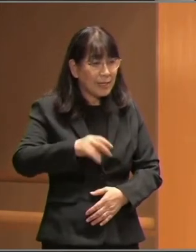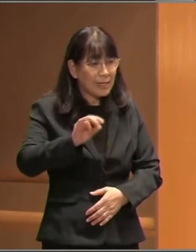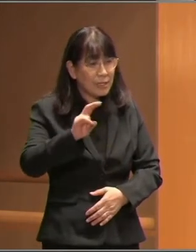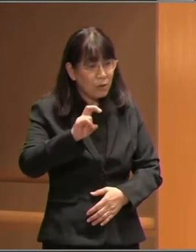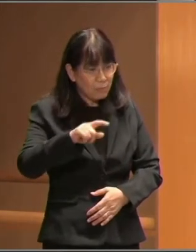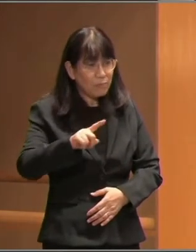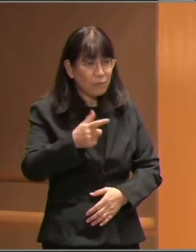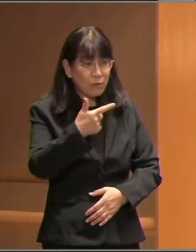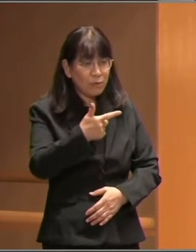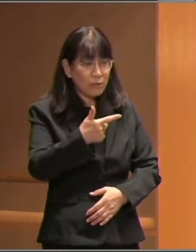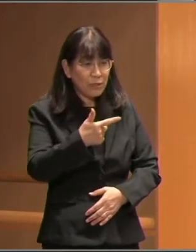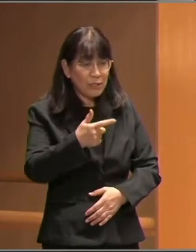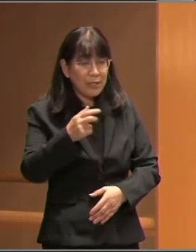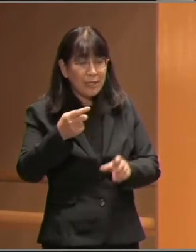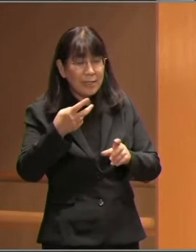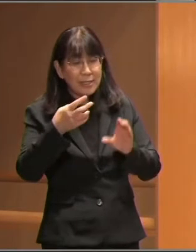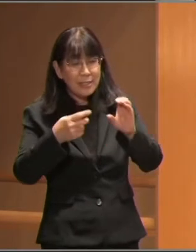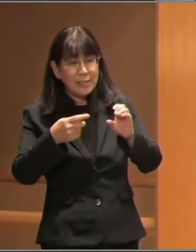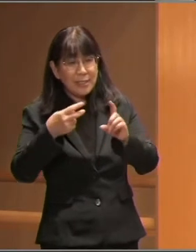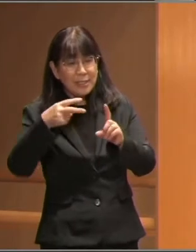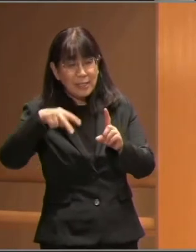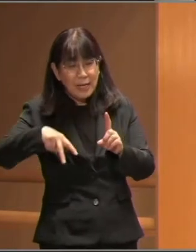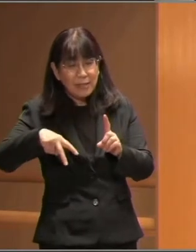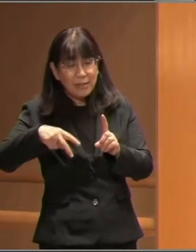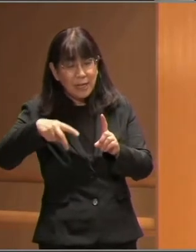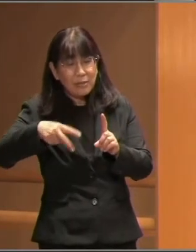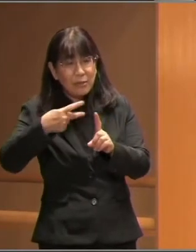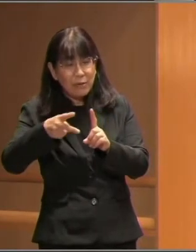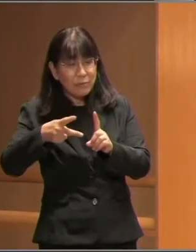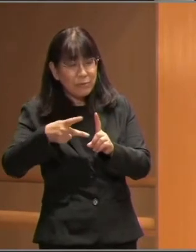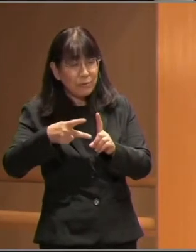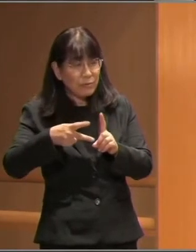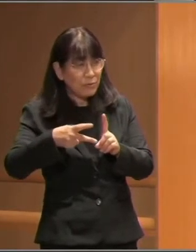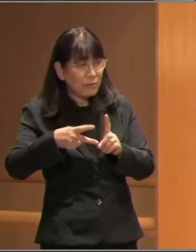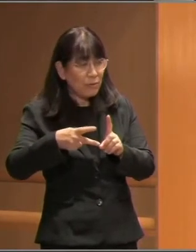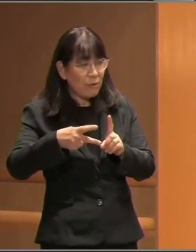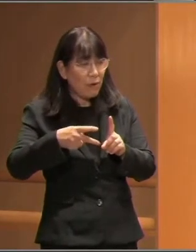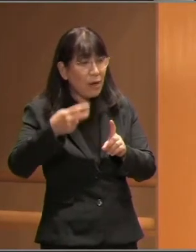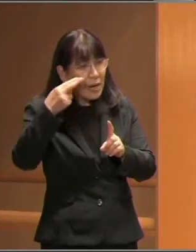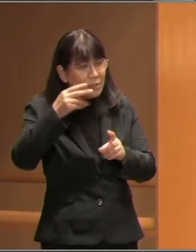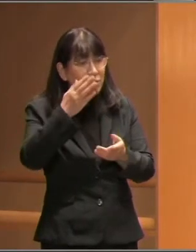But adding 15% CNF to